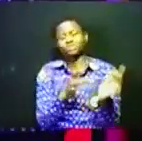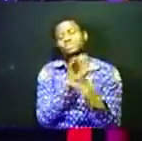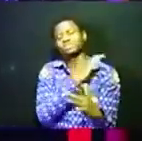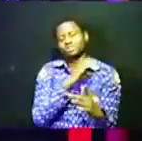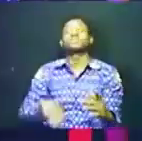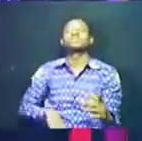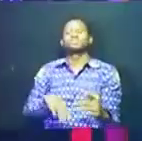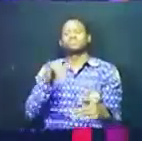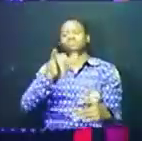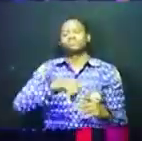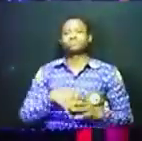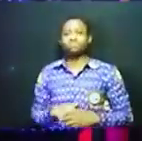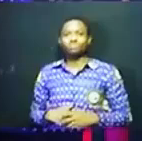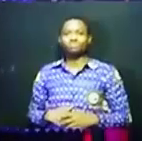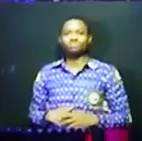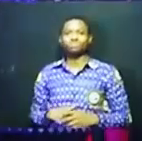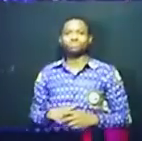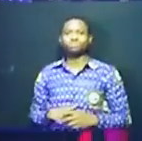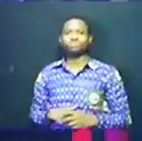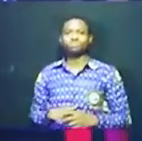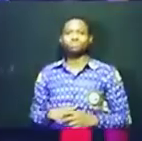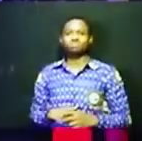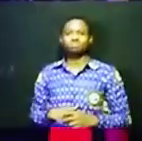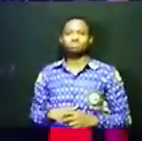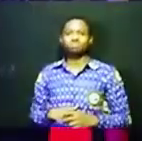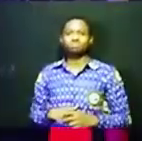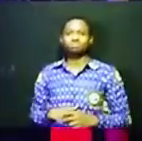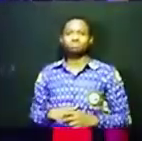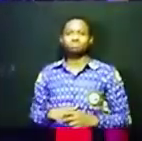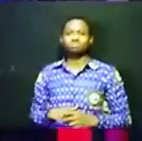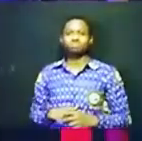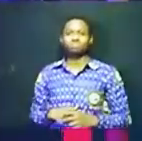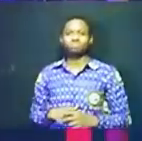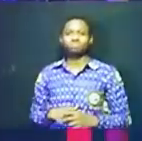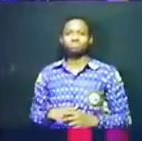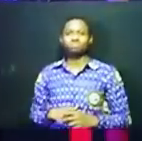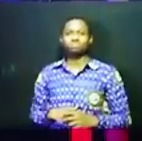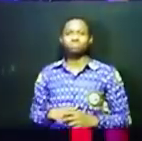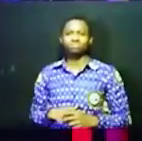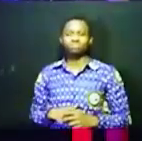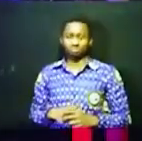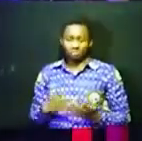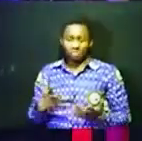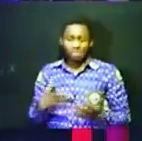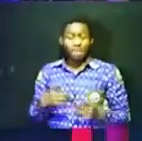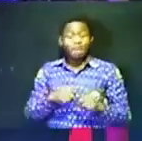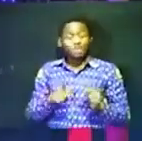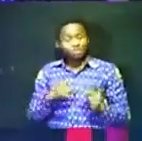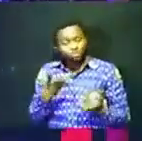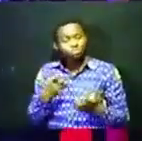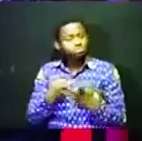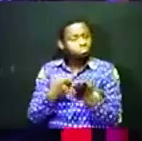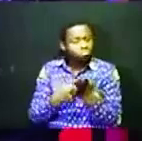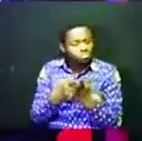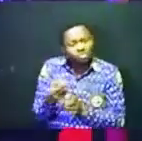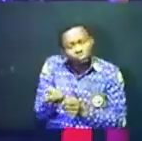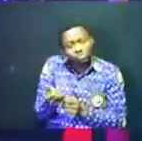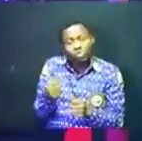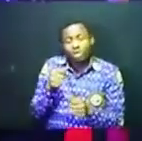But I want to talk a bit about the legacy of the